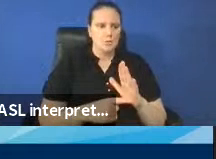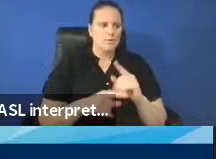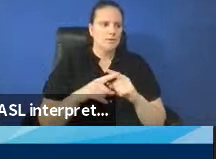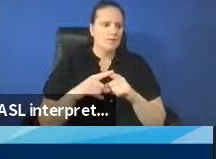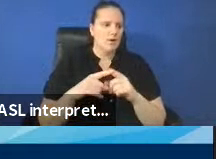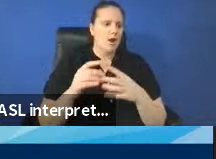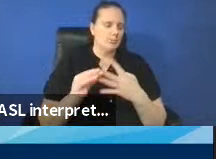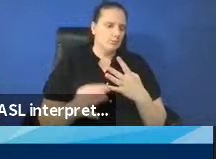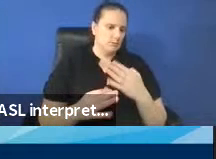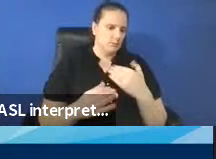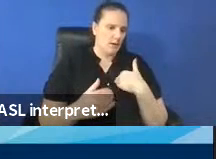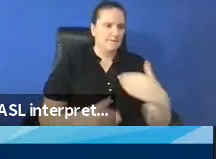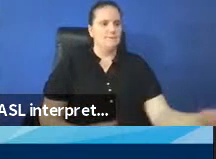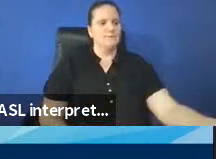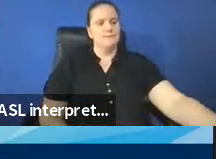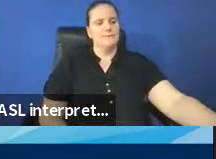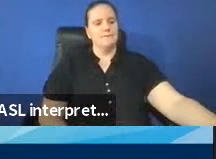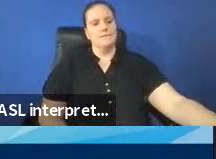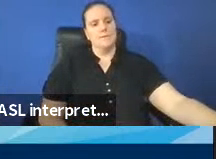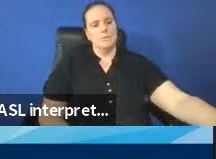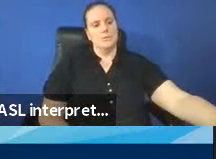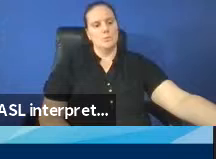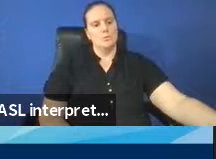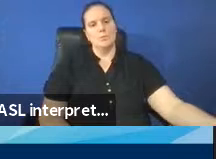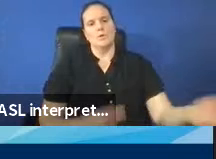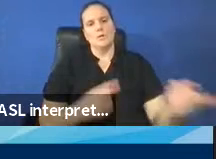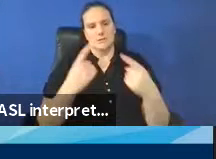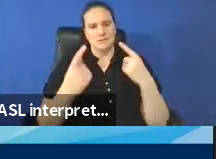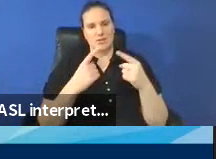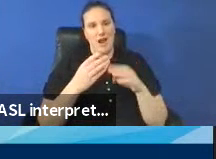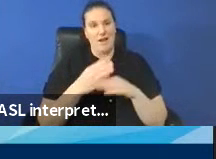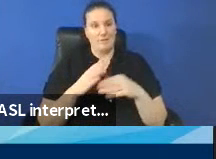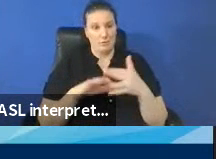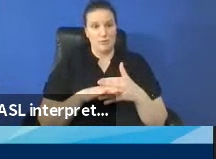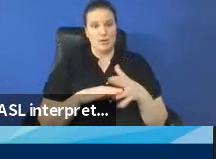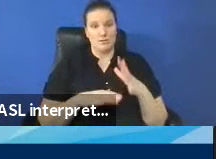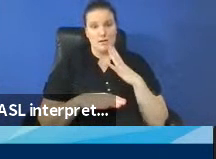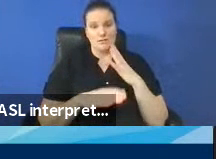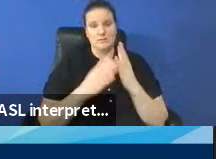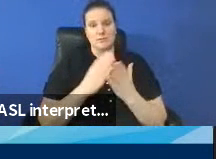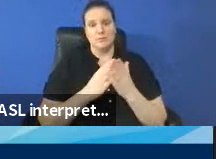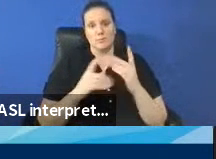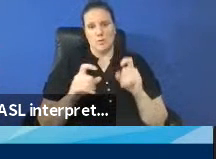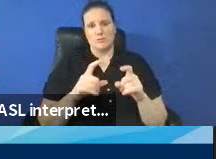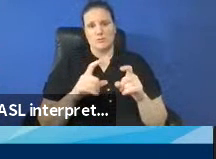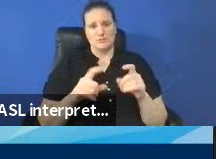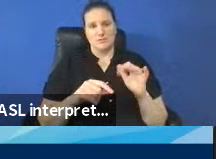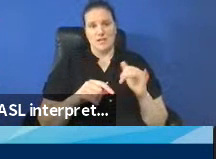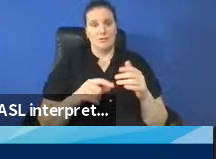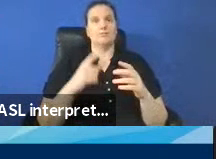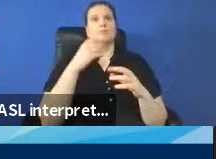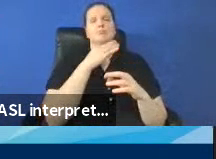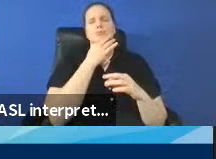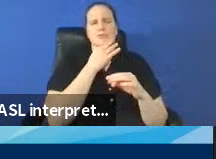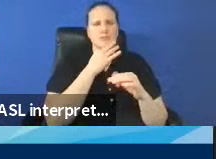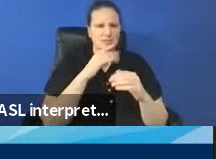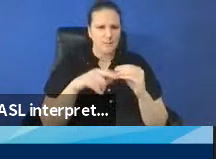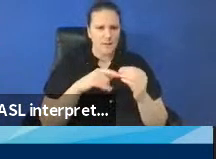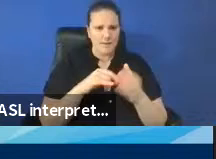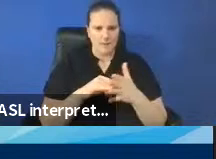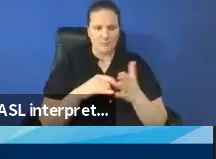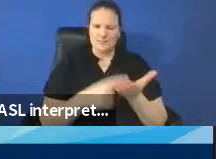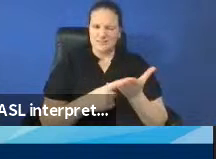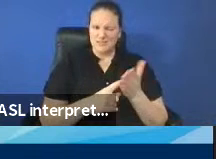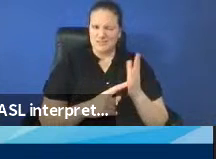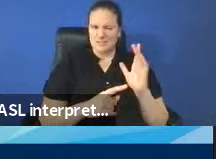that we're currently considering right when we get back from the break. So I think some of these questions that you all are curious about, we'll dig